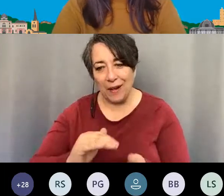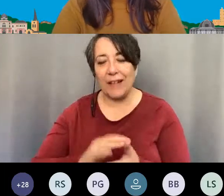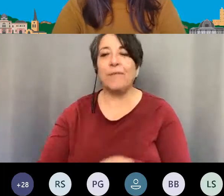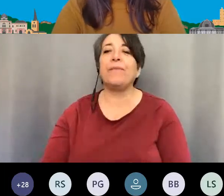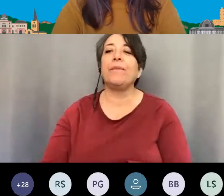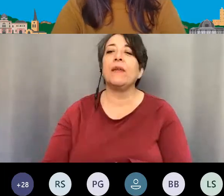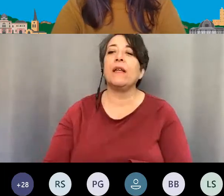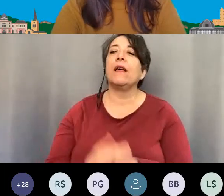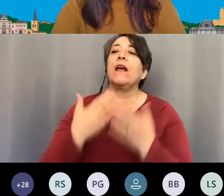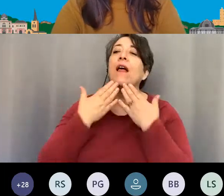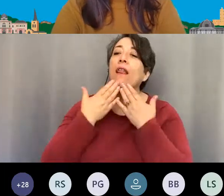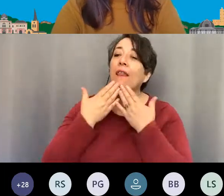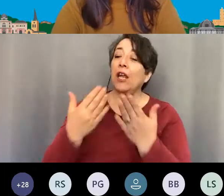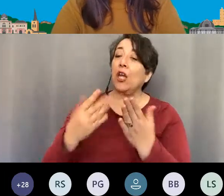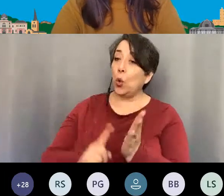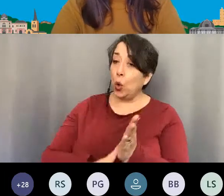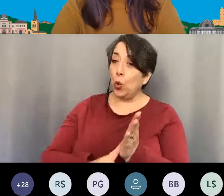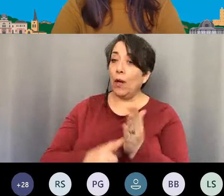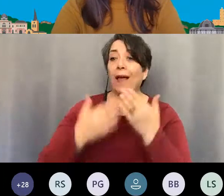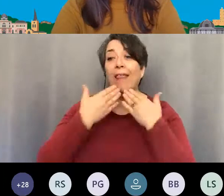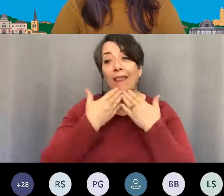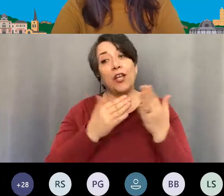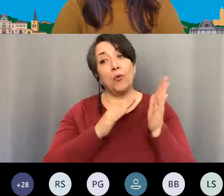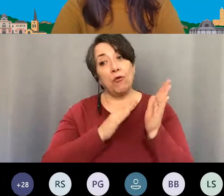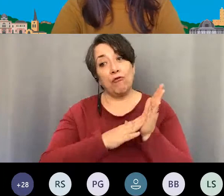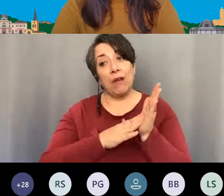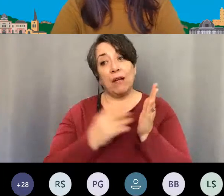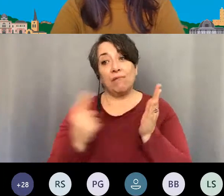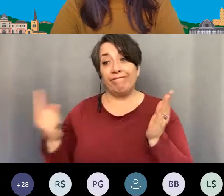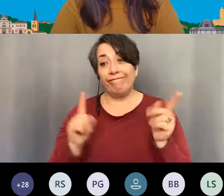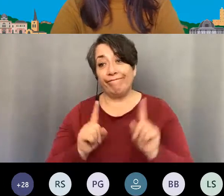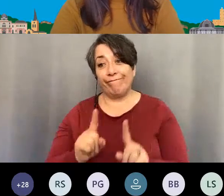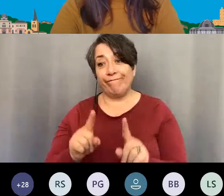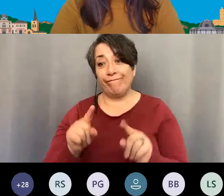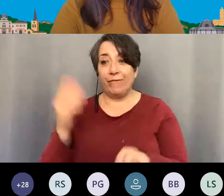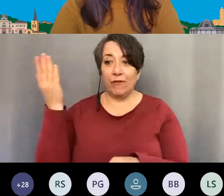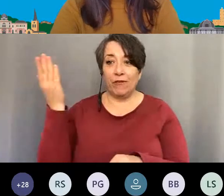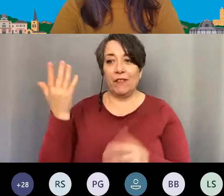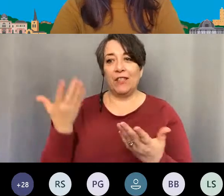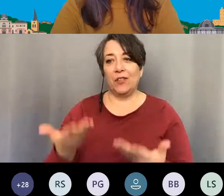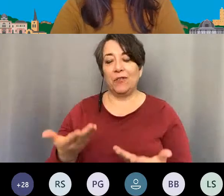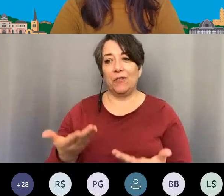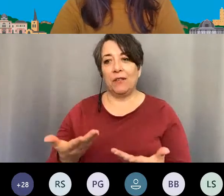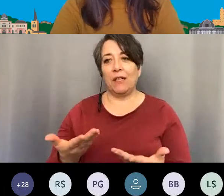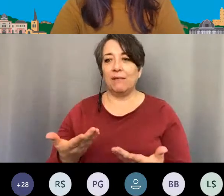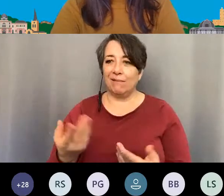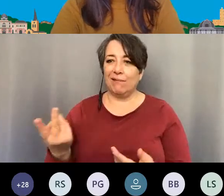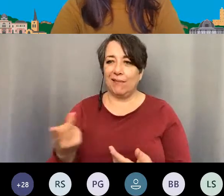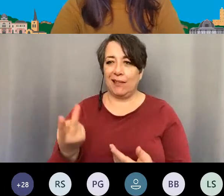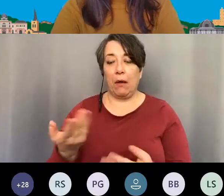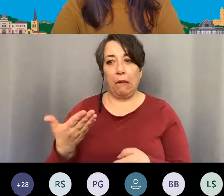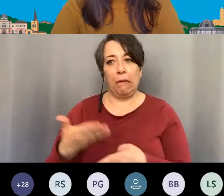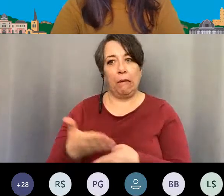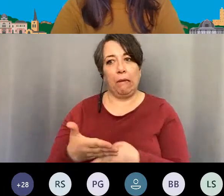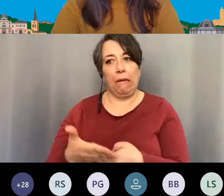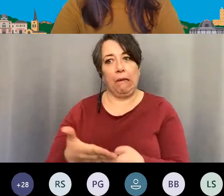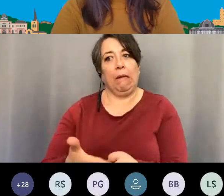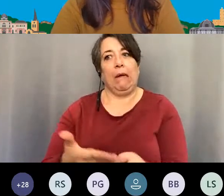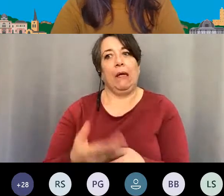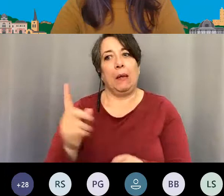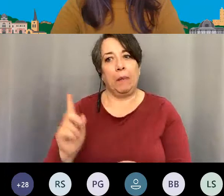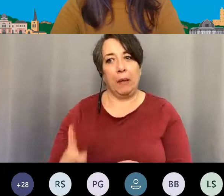Maria, who've attended the session today. I'm sure, as you can imagine, they're both very busy with this rollout and looking at